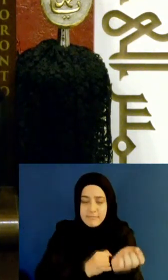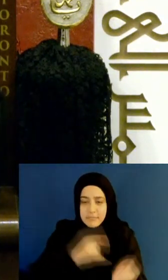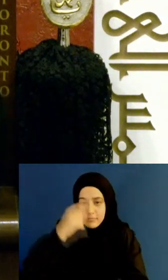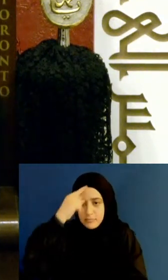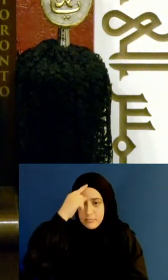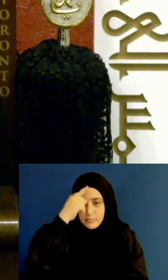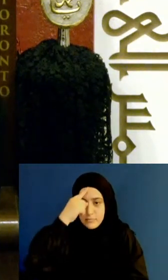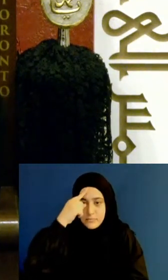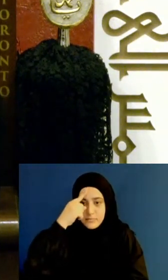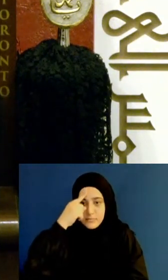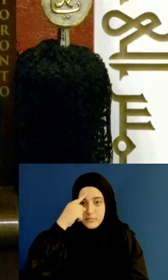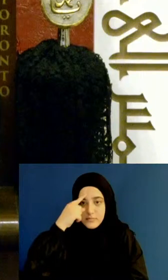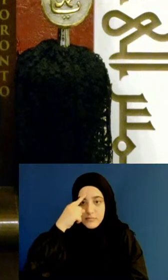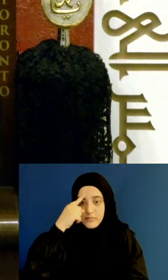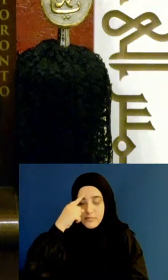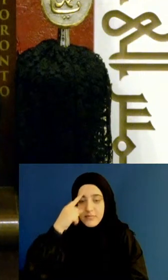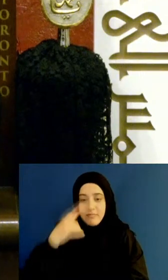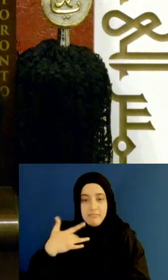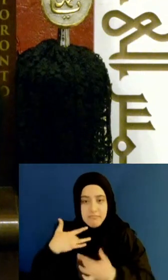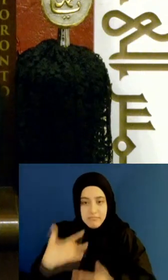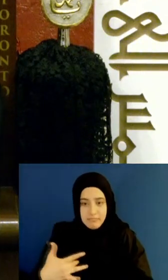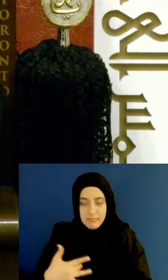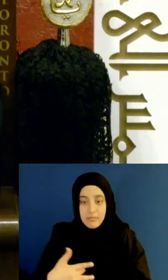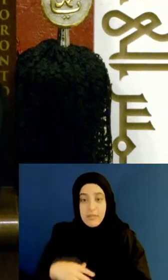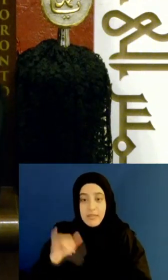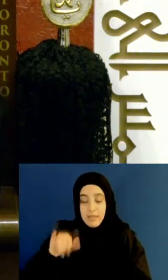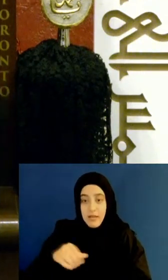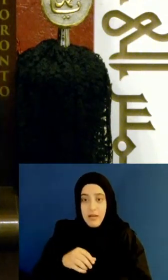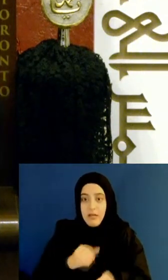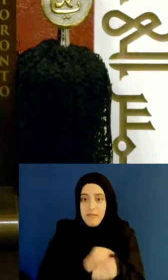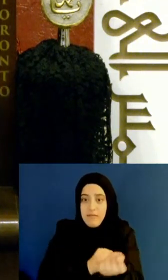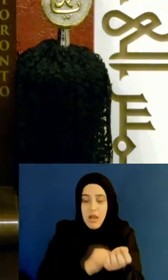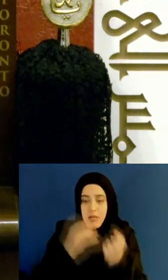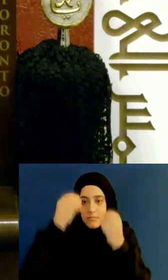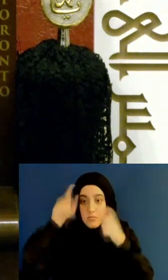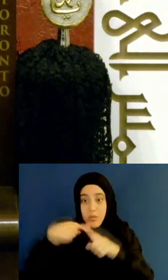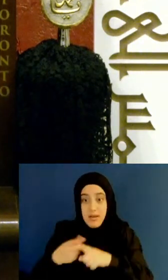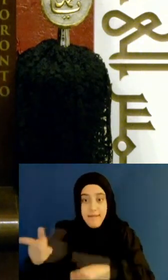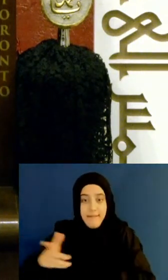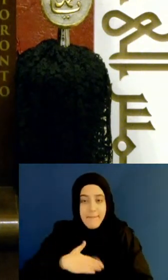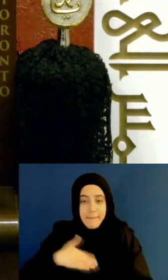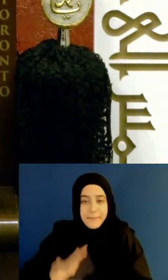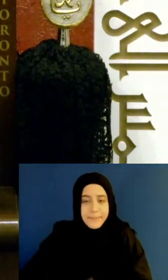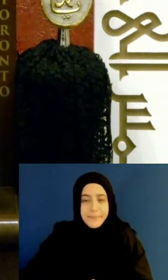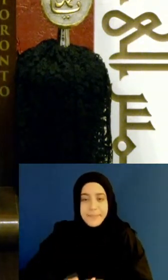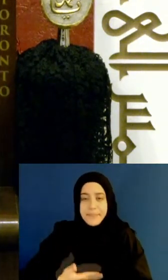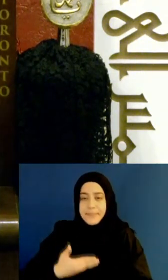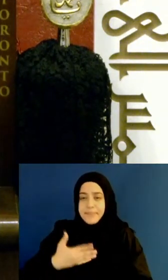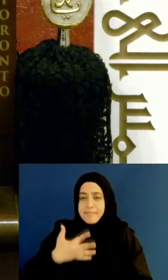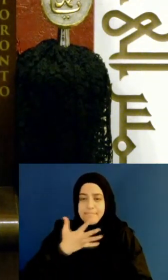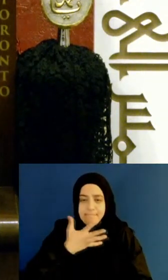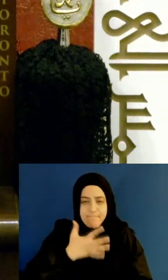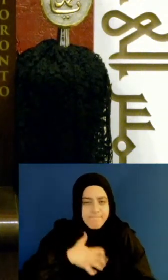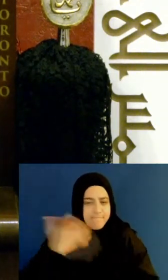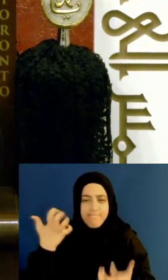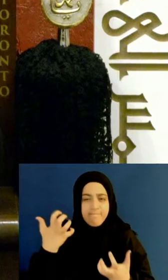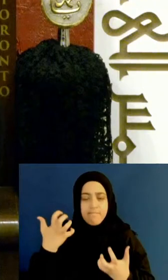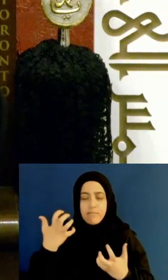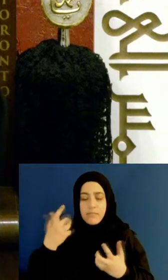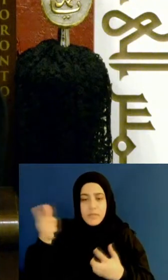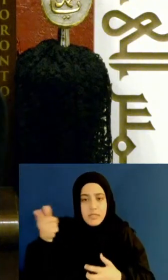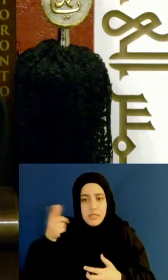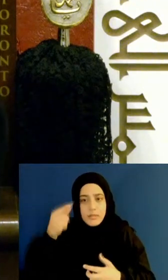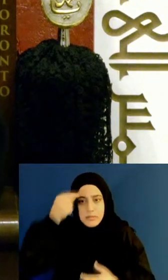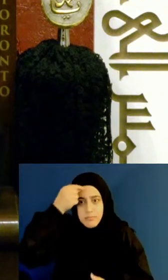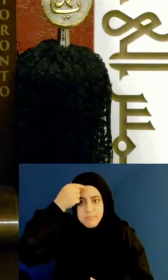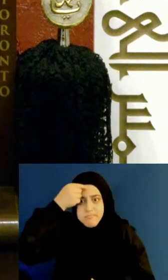his temples. And these veins would bulge out when he was absolutely angry in the